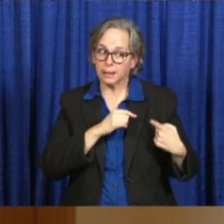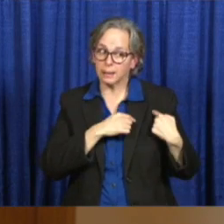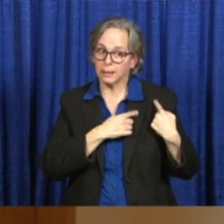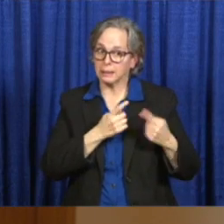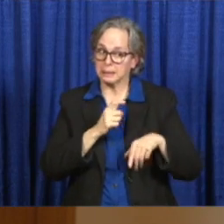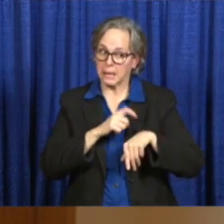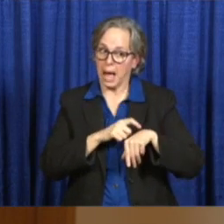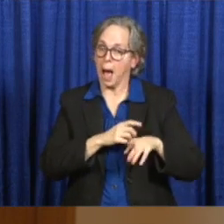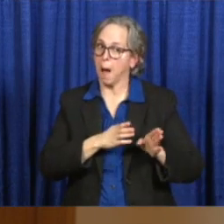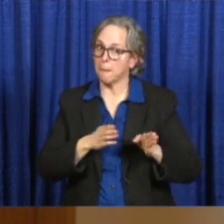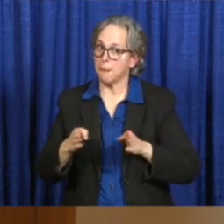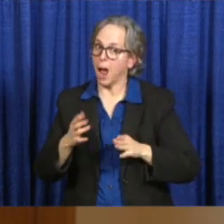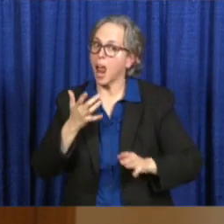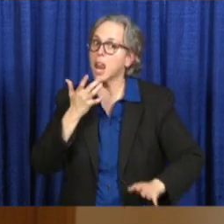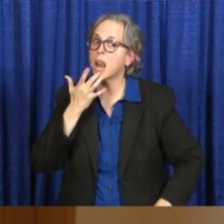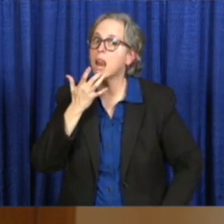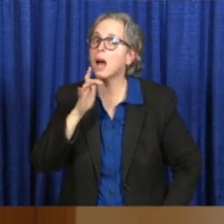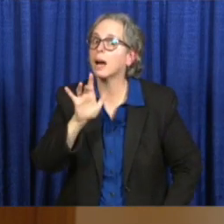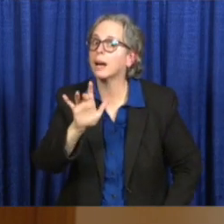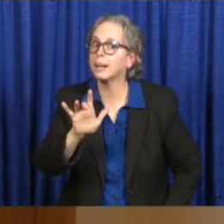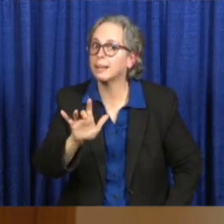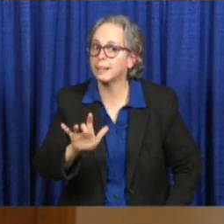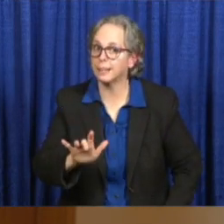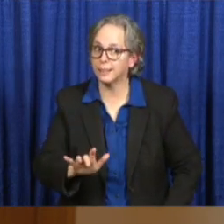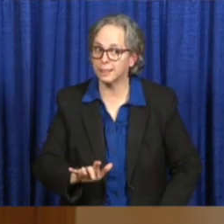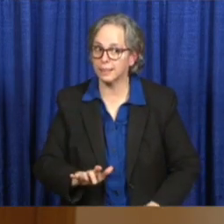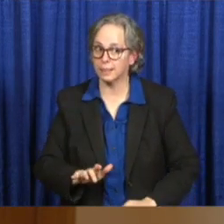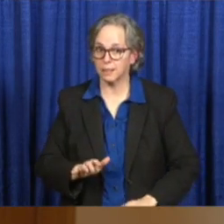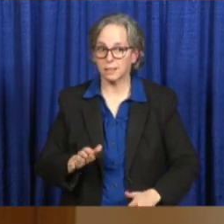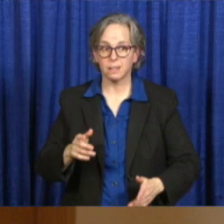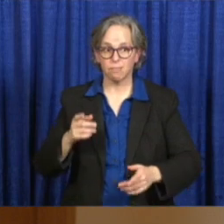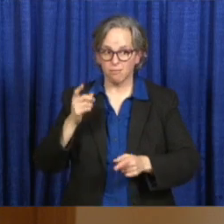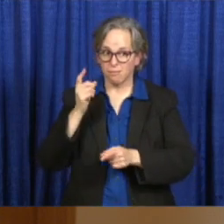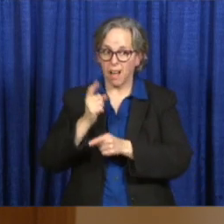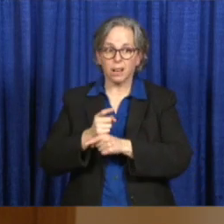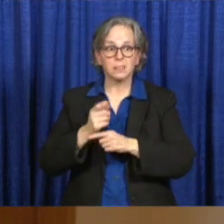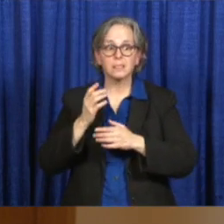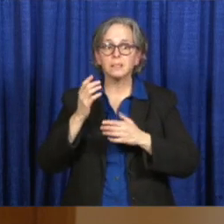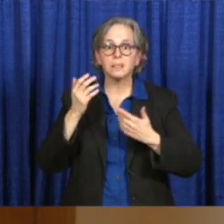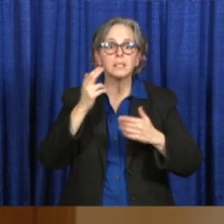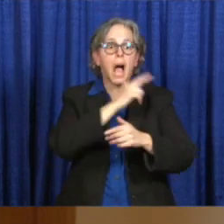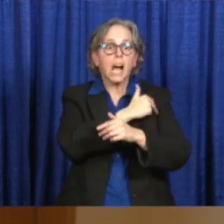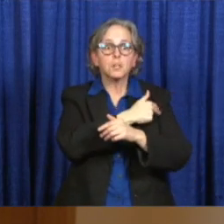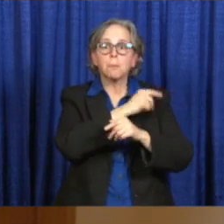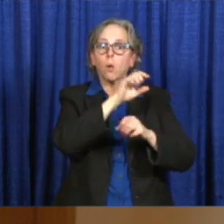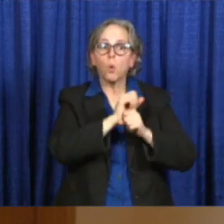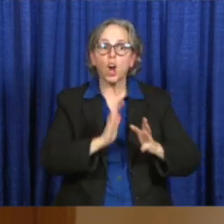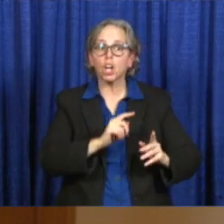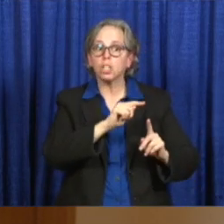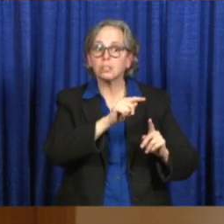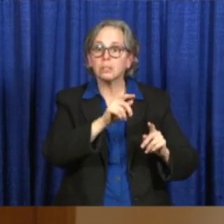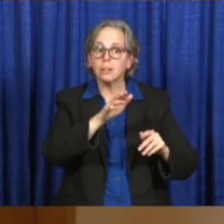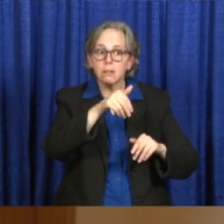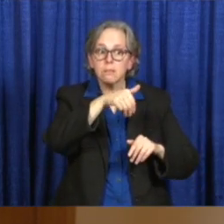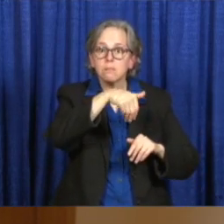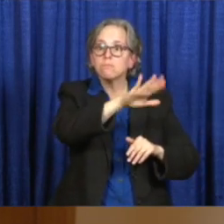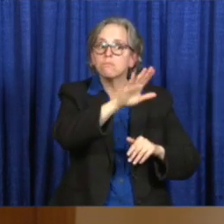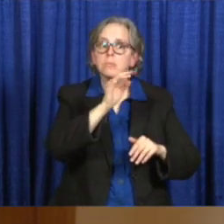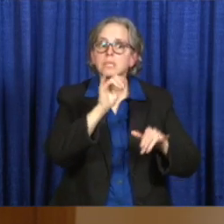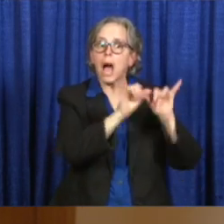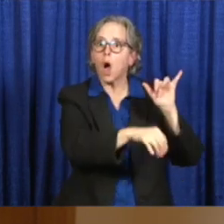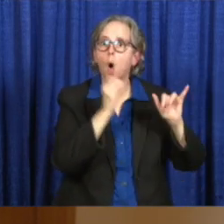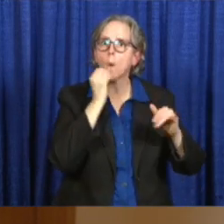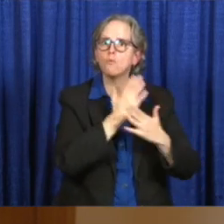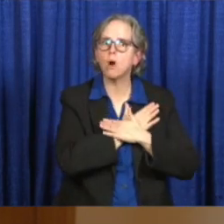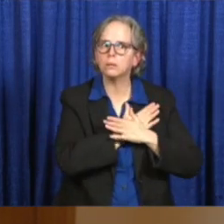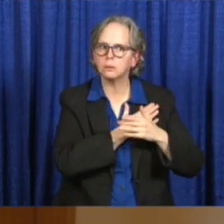seeing is some hospital workers are being asked to rest up now because they know they're going to go. My daughter is a patient care